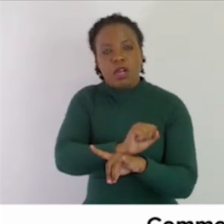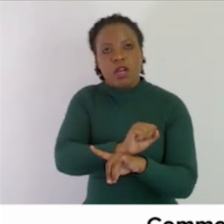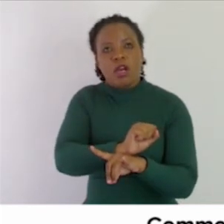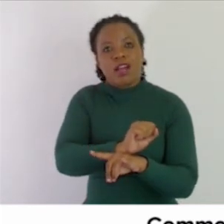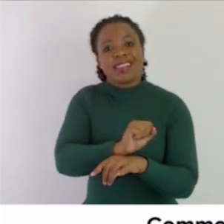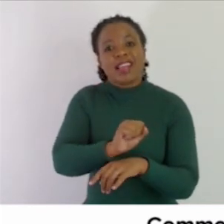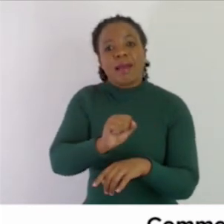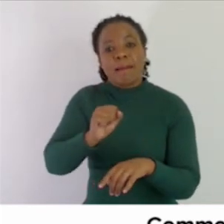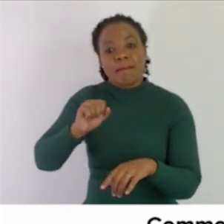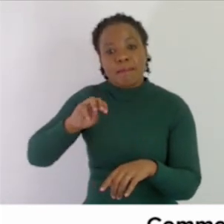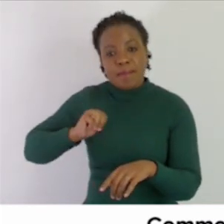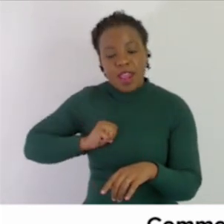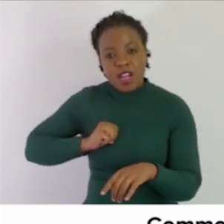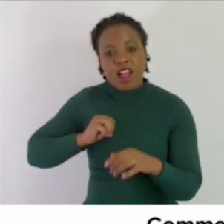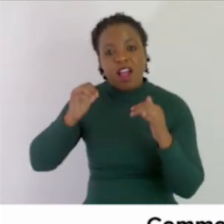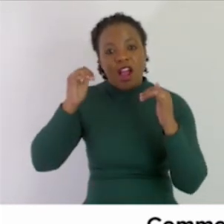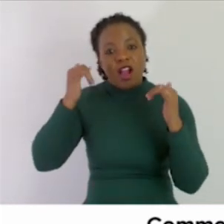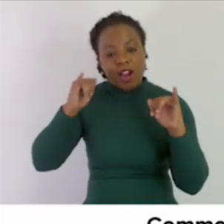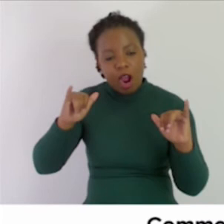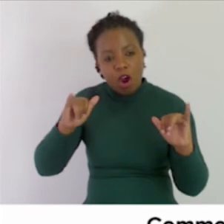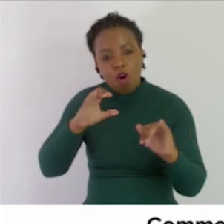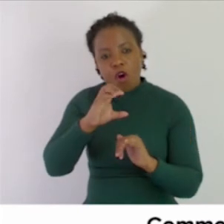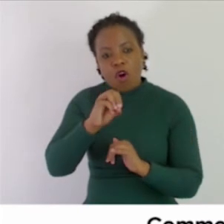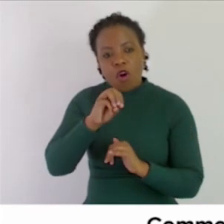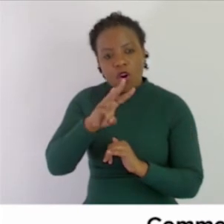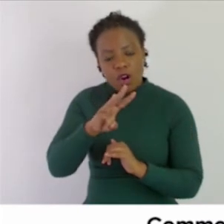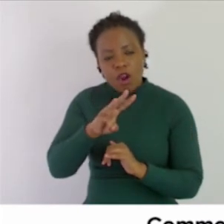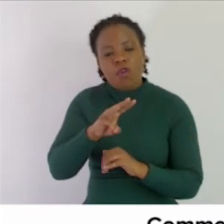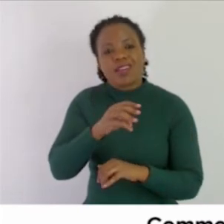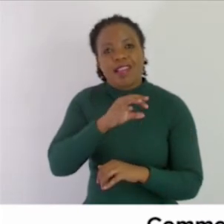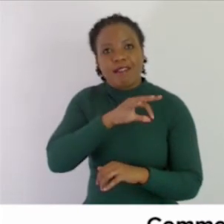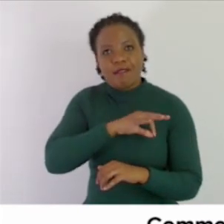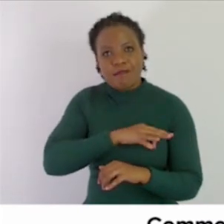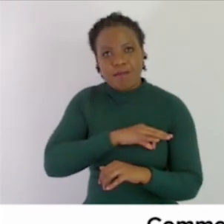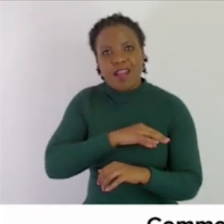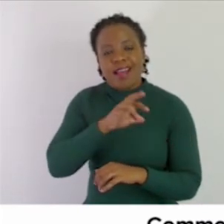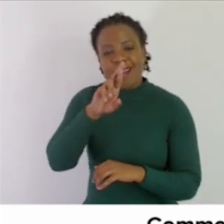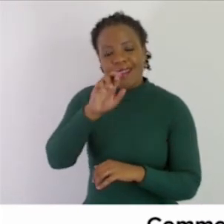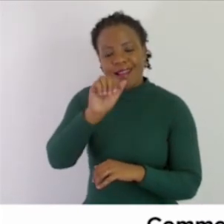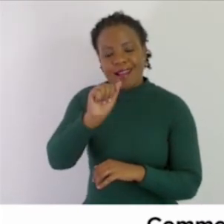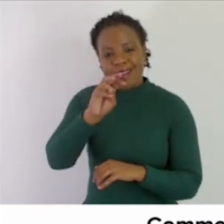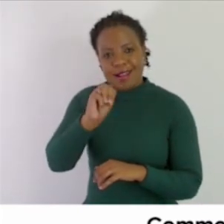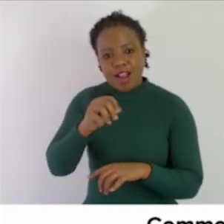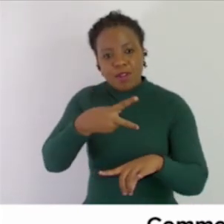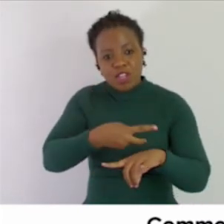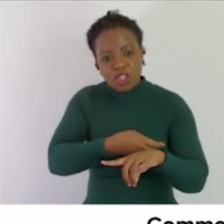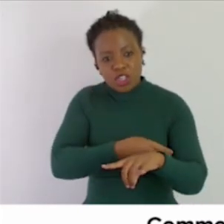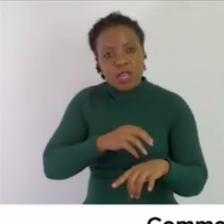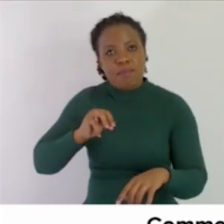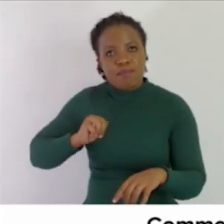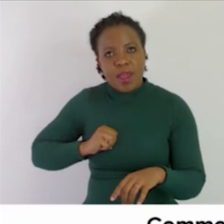cow. Ram, ewe. Stallion, mare.